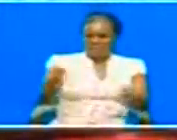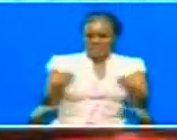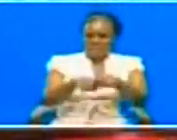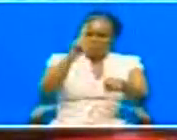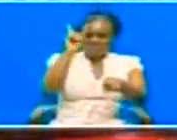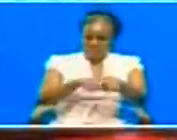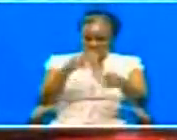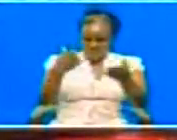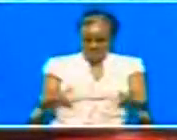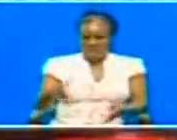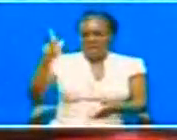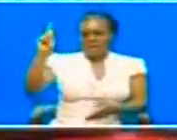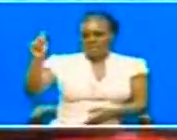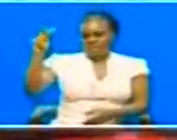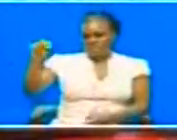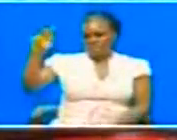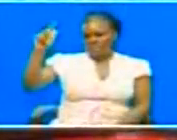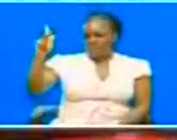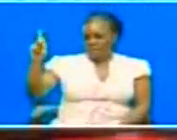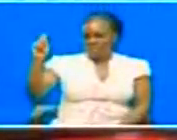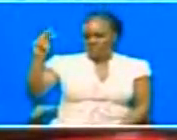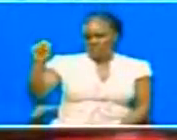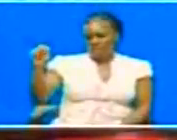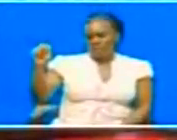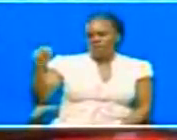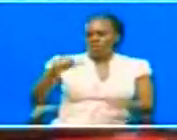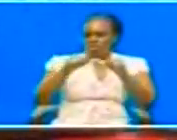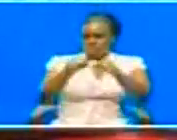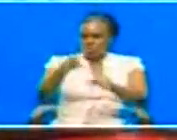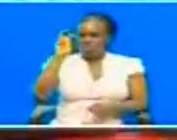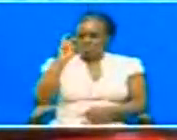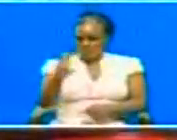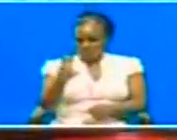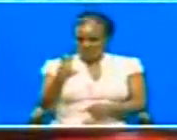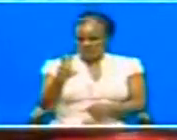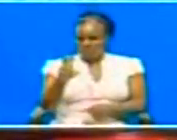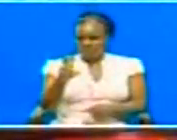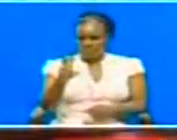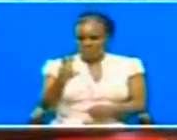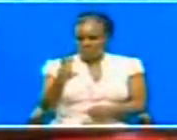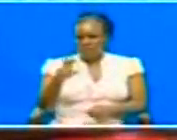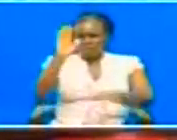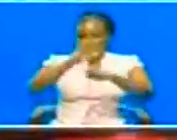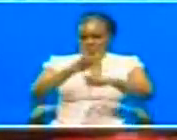here on Kenya's television network, KTN. Keep watching. Thanks for watching. Good night.